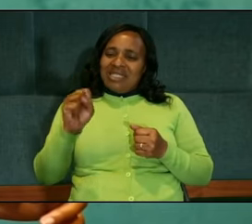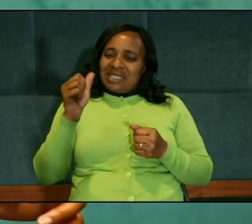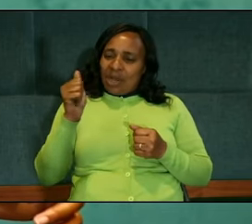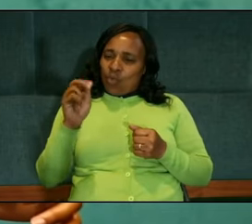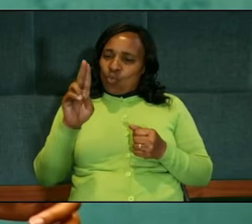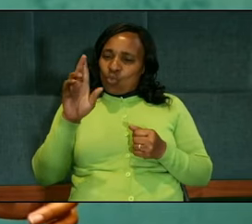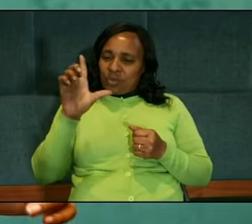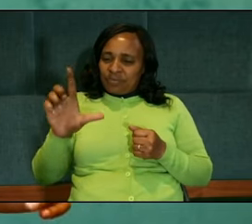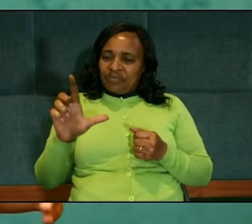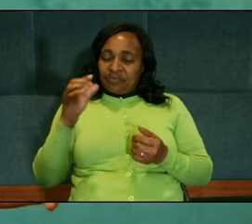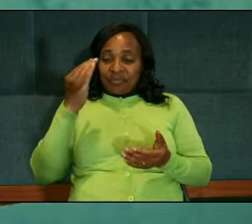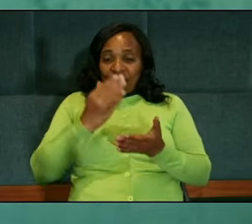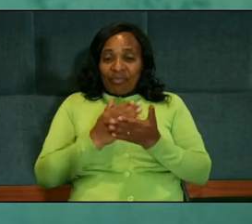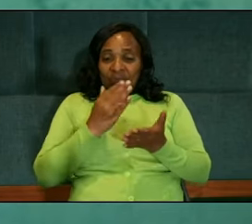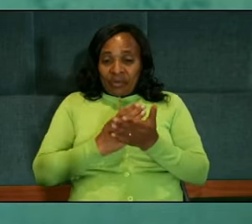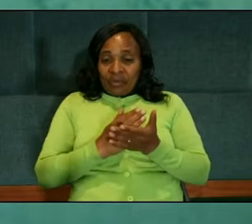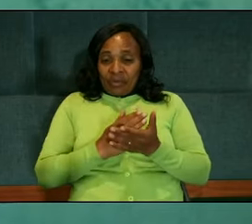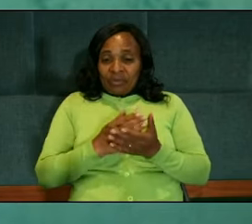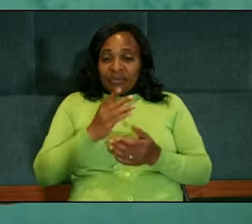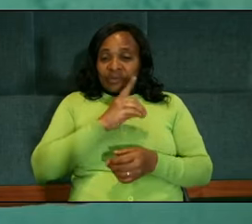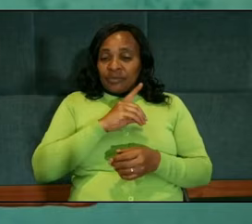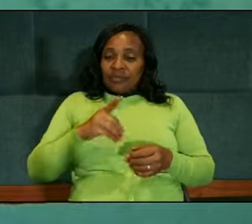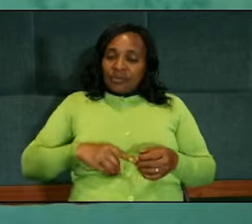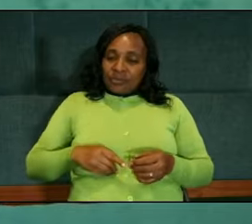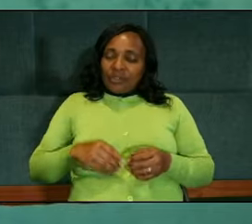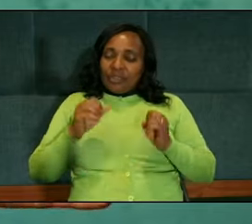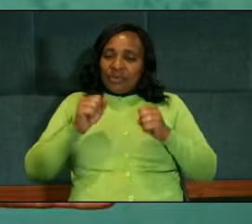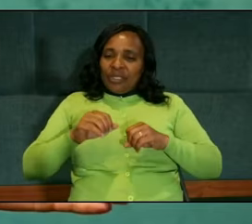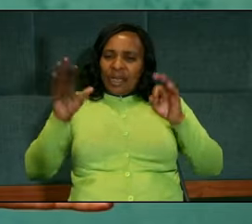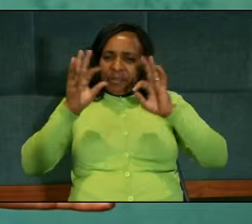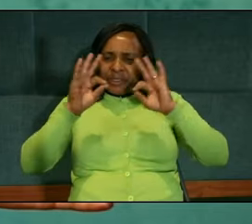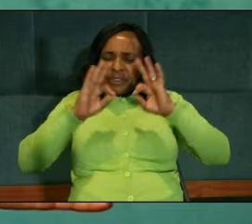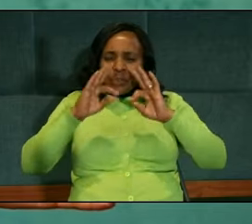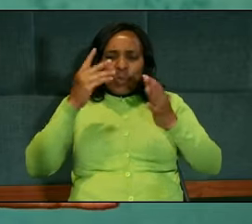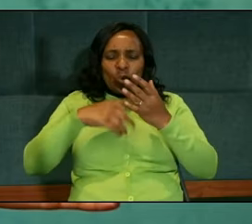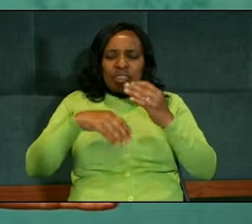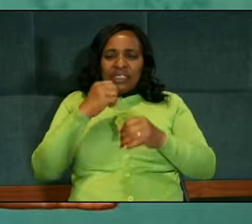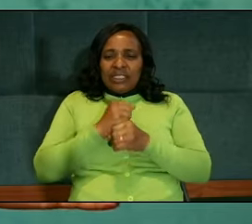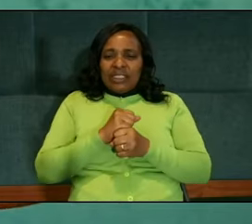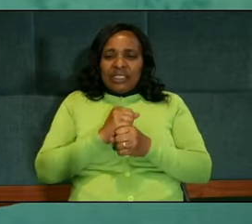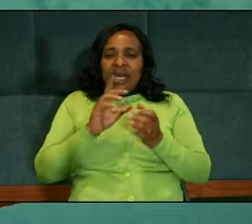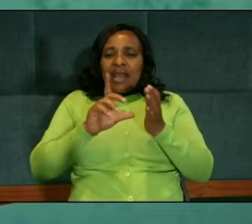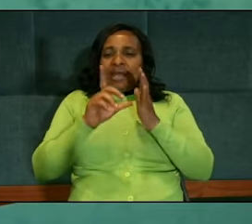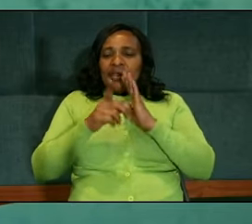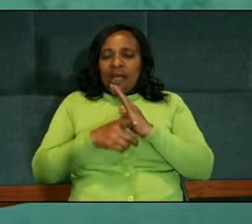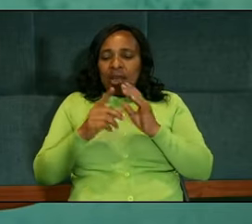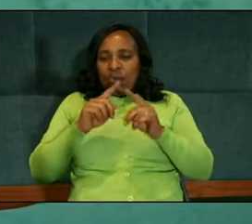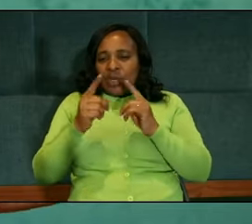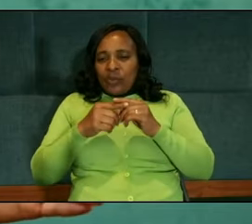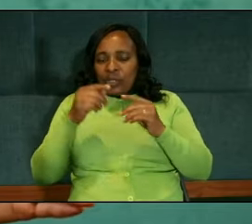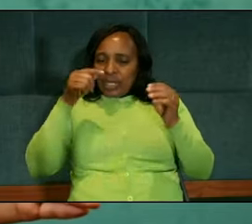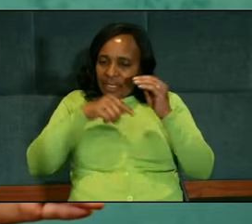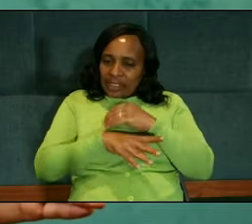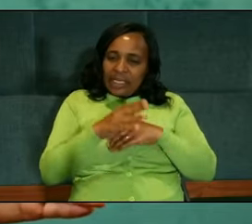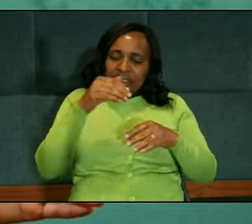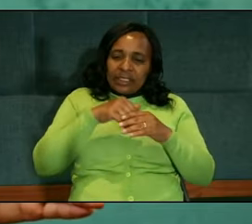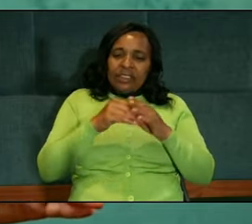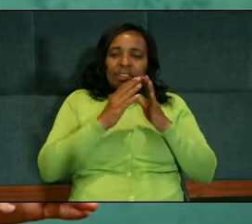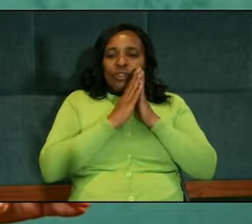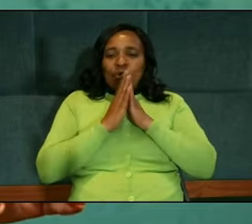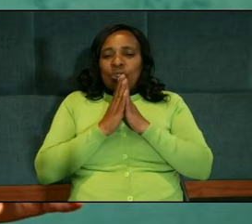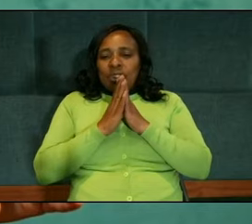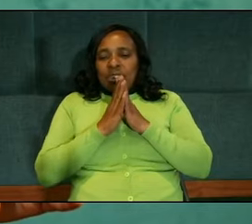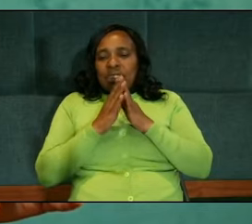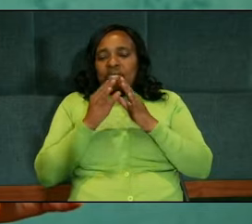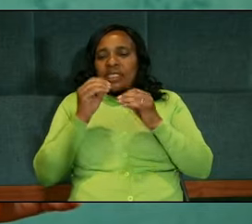that David was so amazing at what he did, like later on when we go into the story, Saul would send